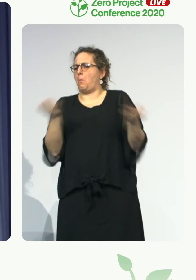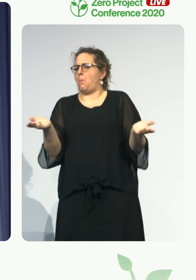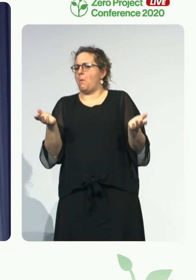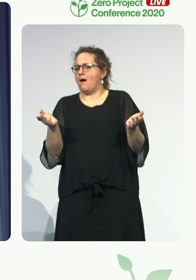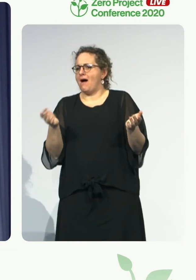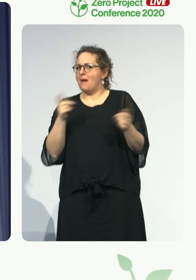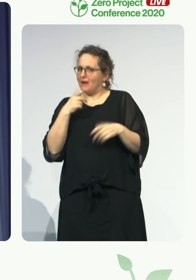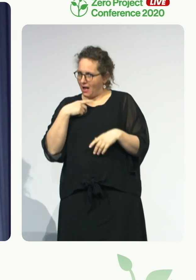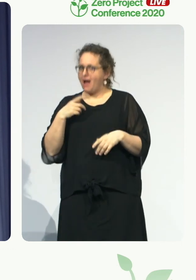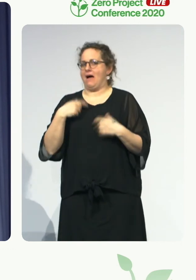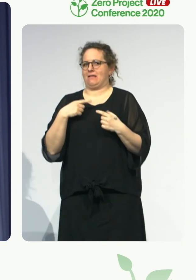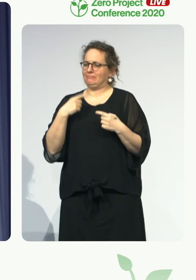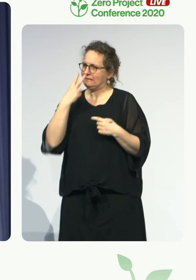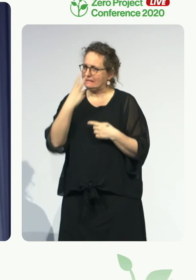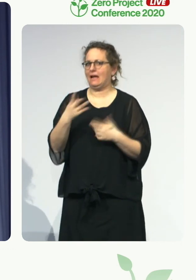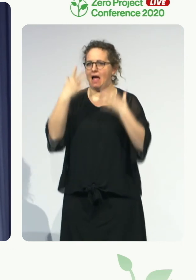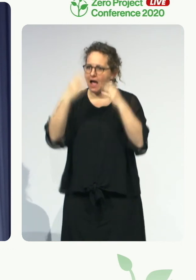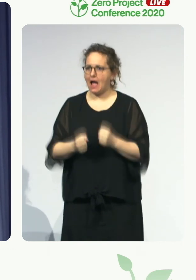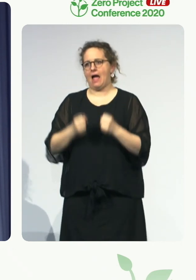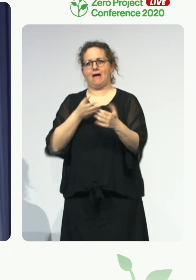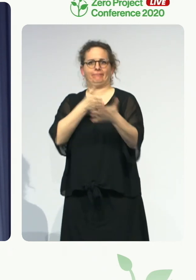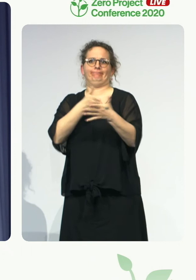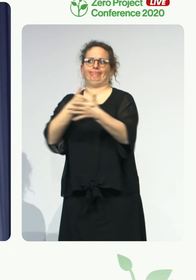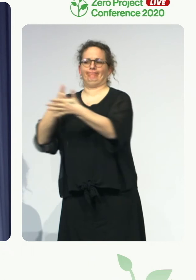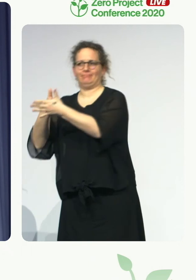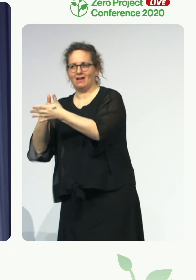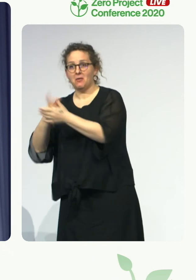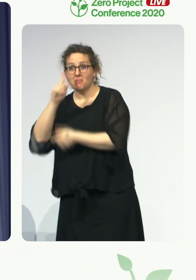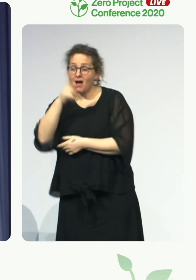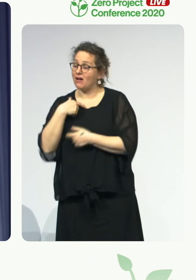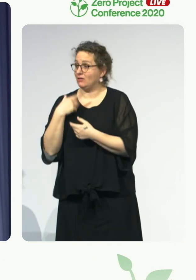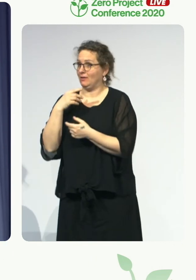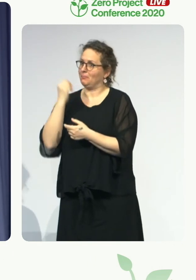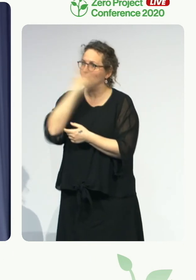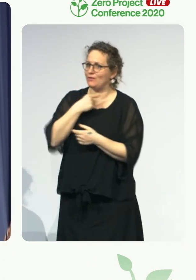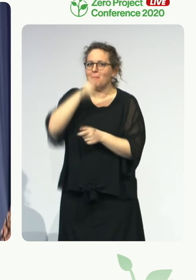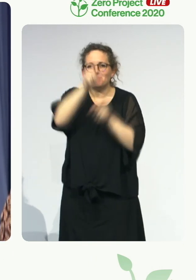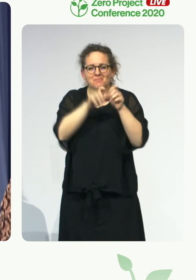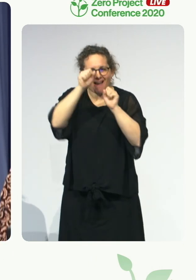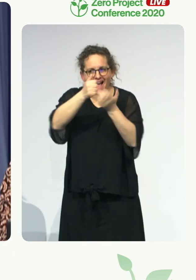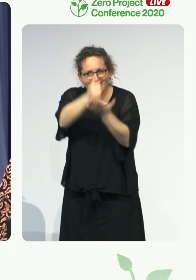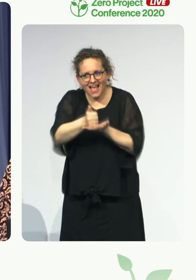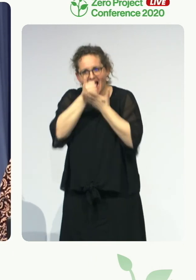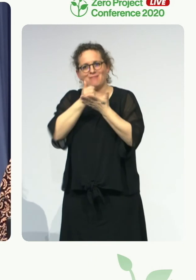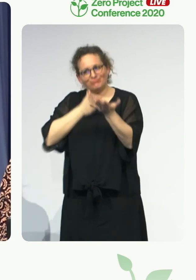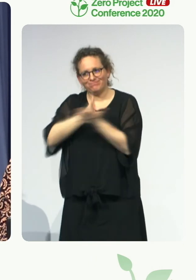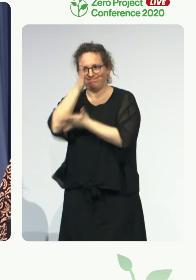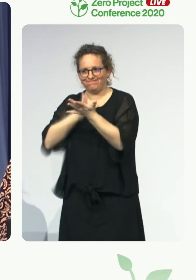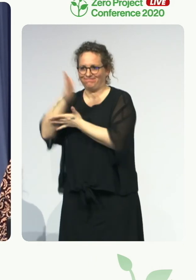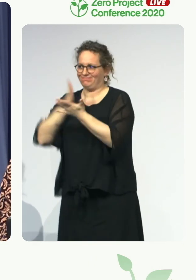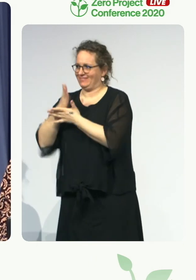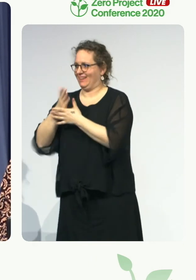conversation, and that we have some wonderful supports to make that happen. So I recognize the final question here on my right-hand side. Thank you so